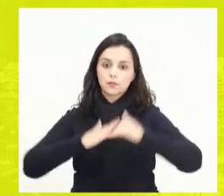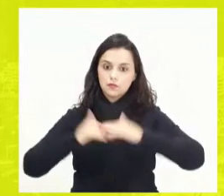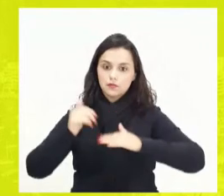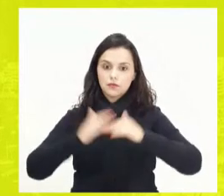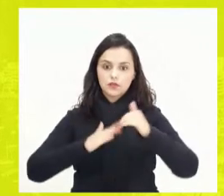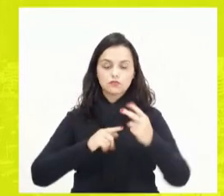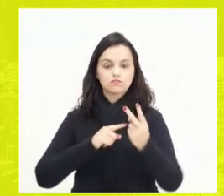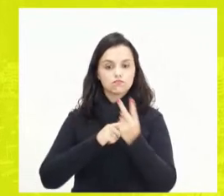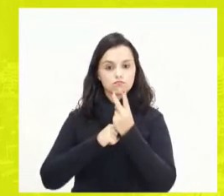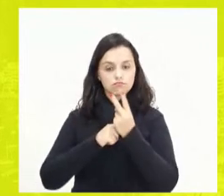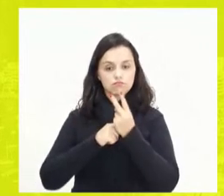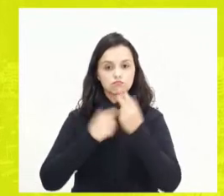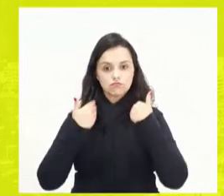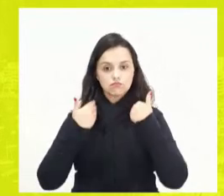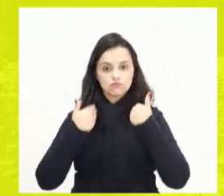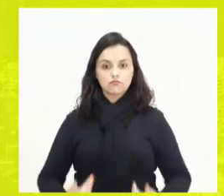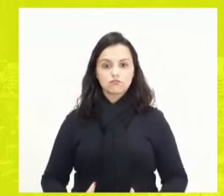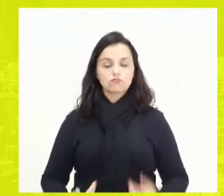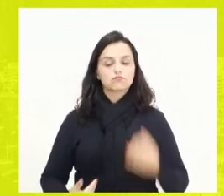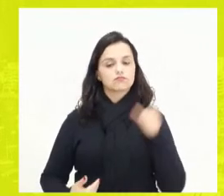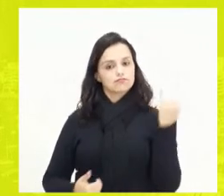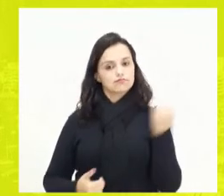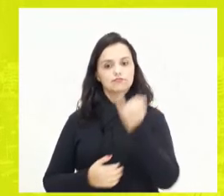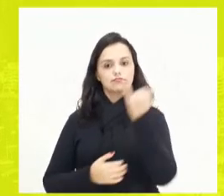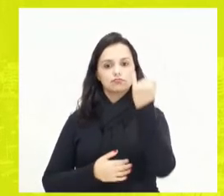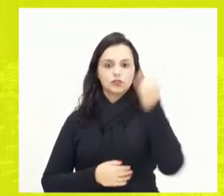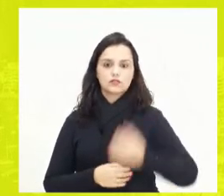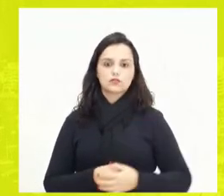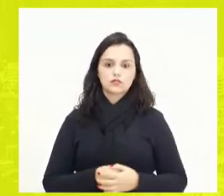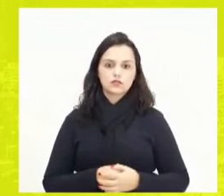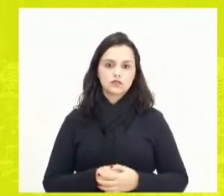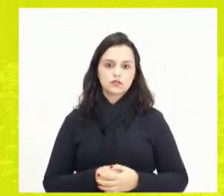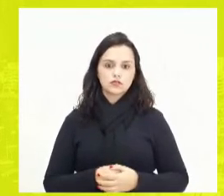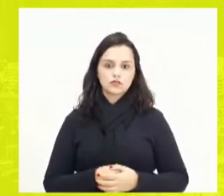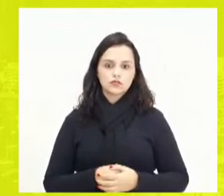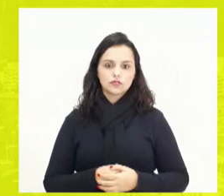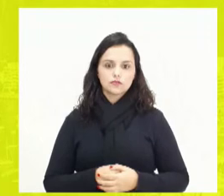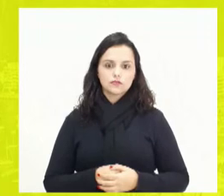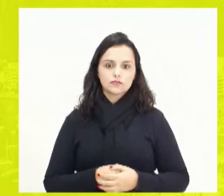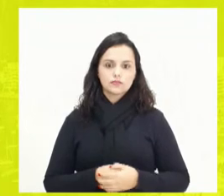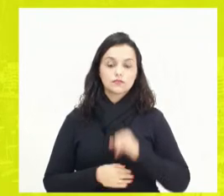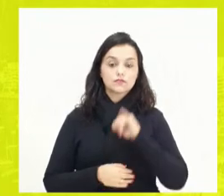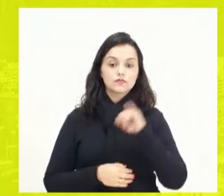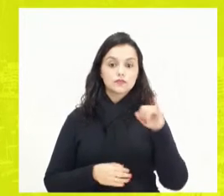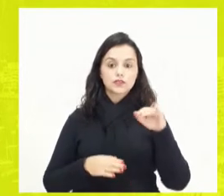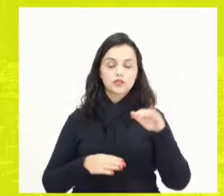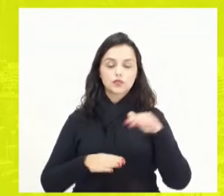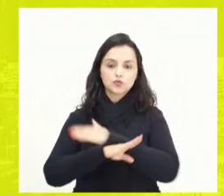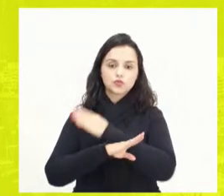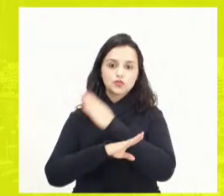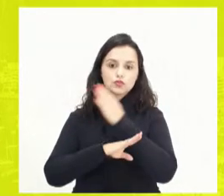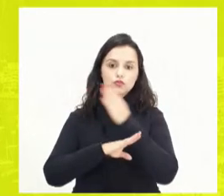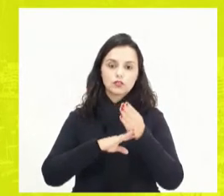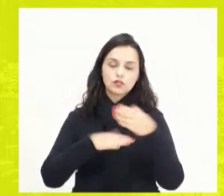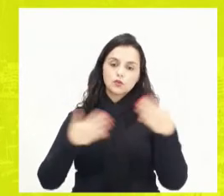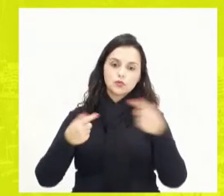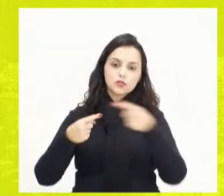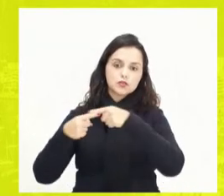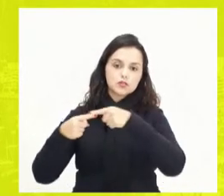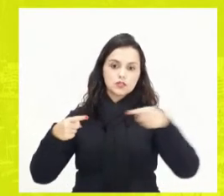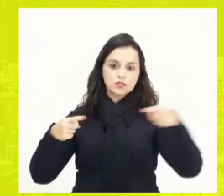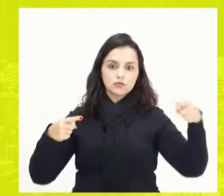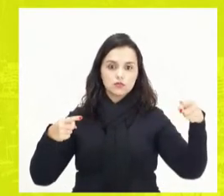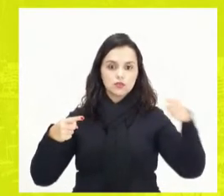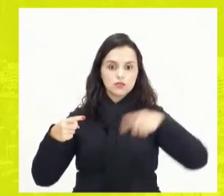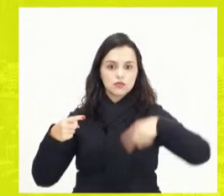and and self-care practices this is key otherwise we're not gonna have the chance if during the day during the week we